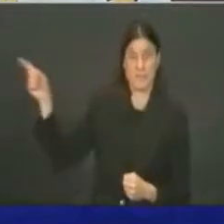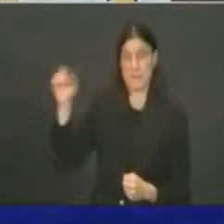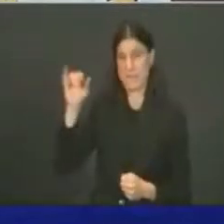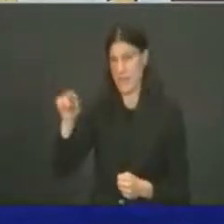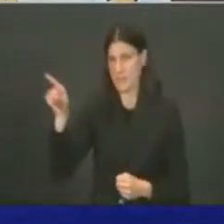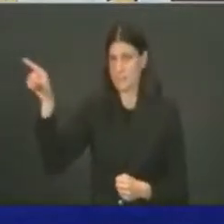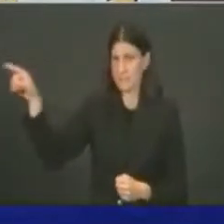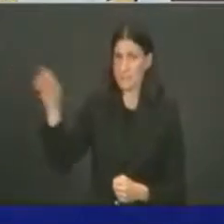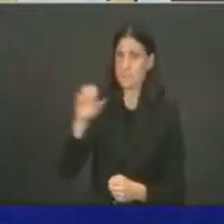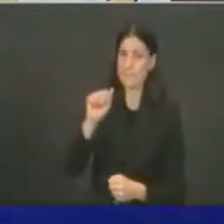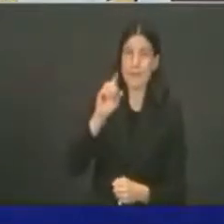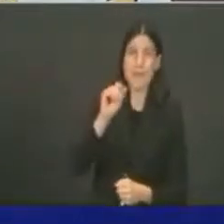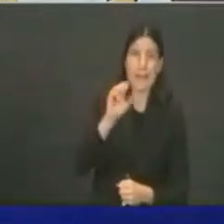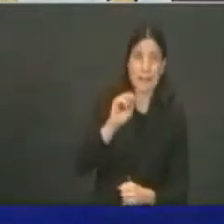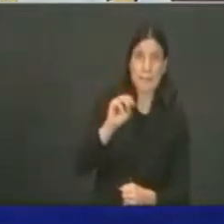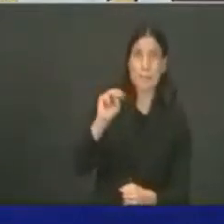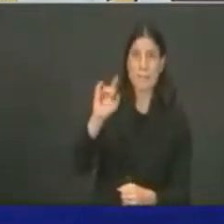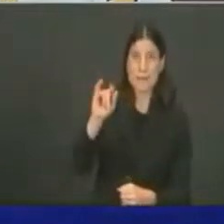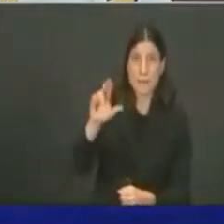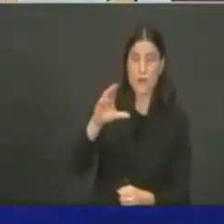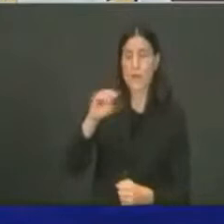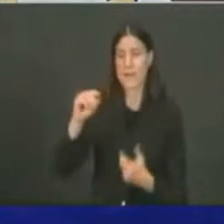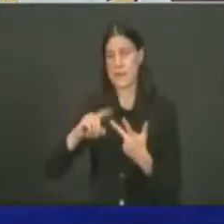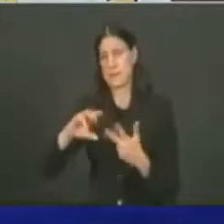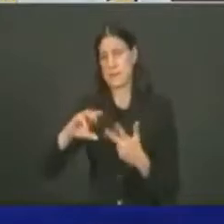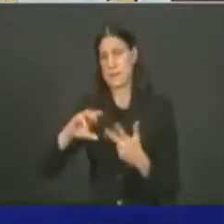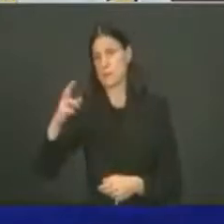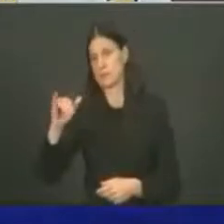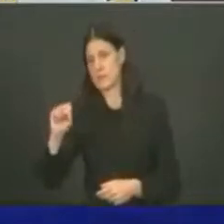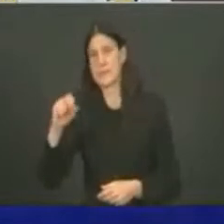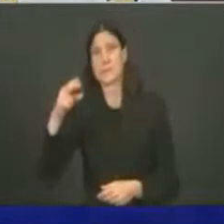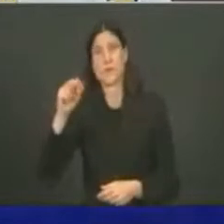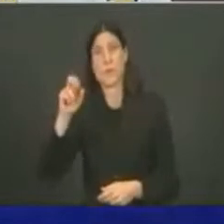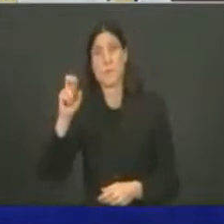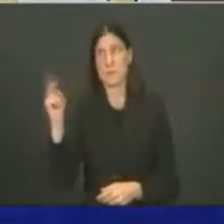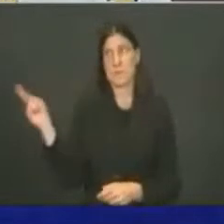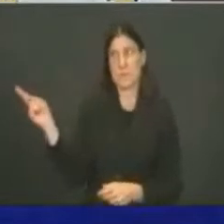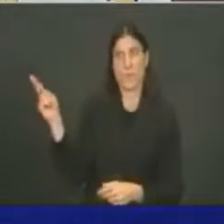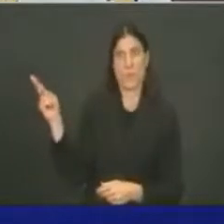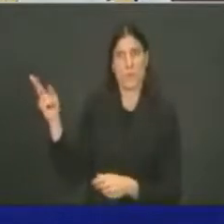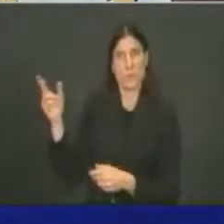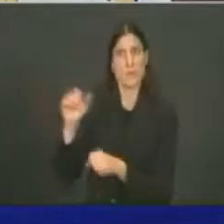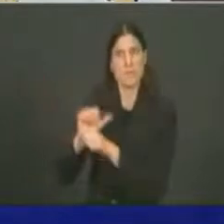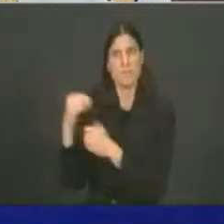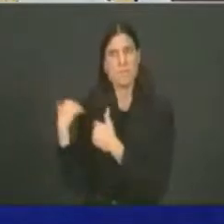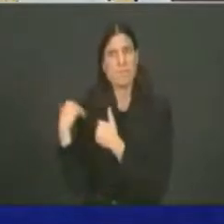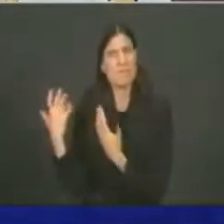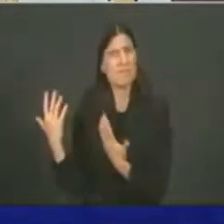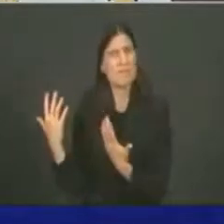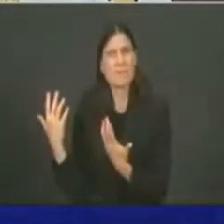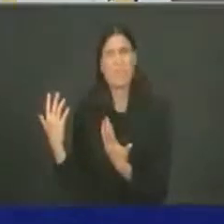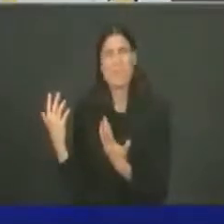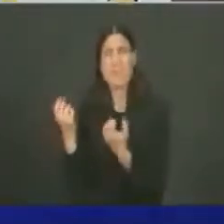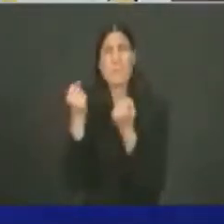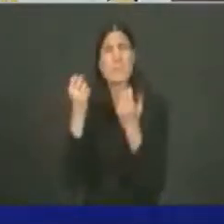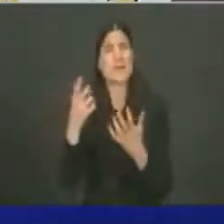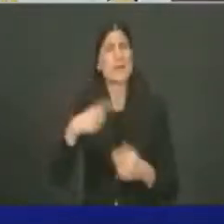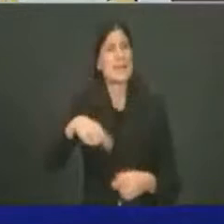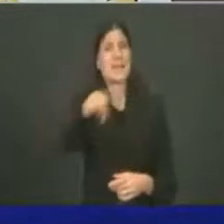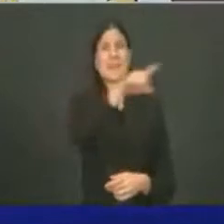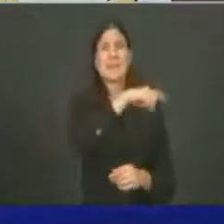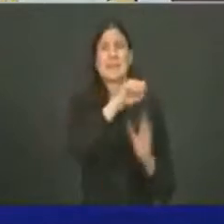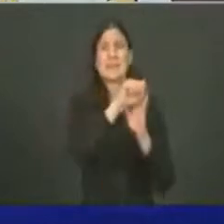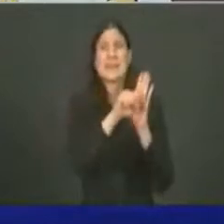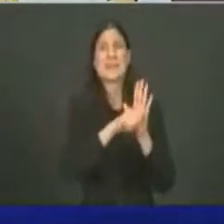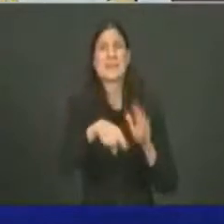few examples of the dozens and hundreds of people throughout public service who have been doing